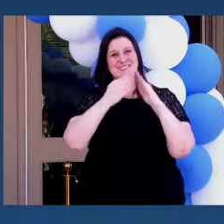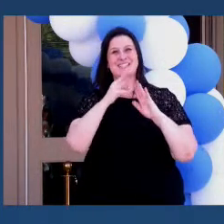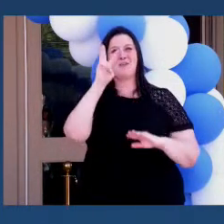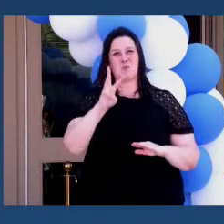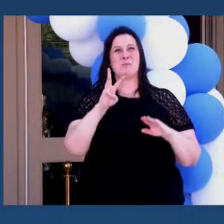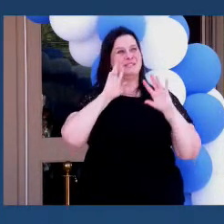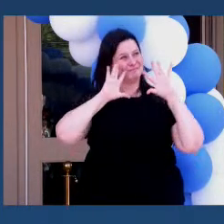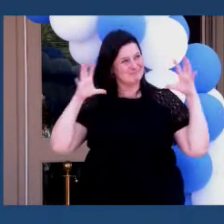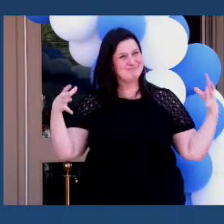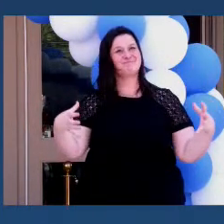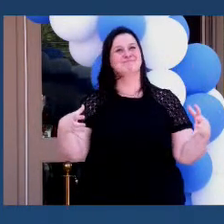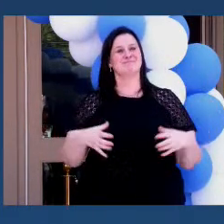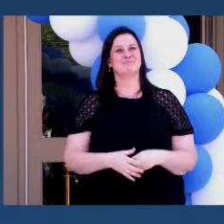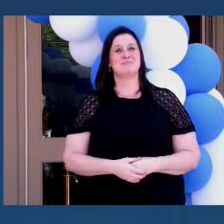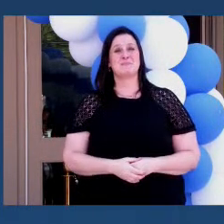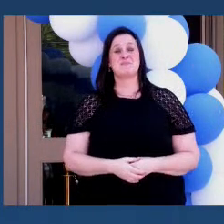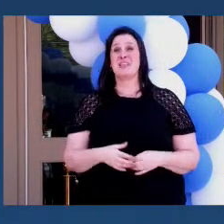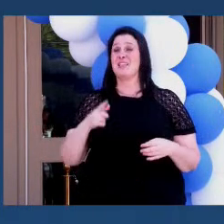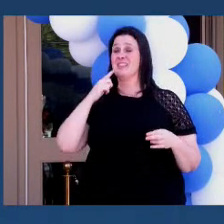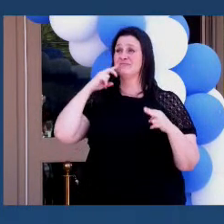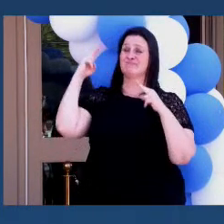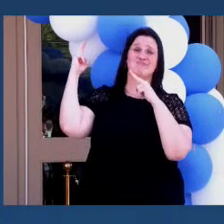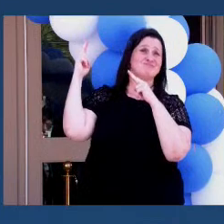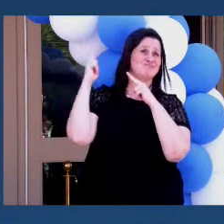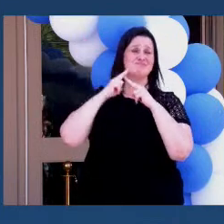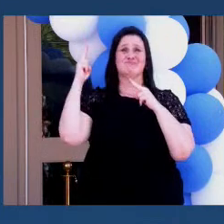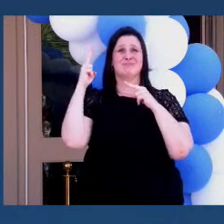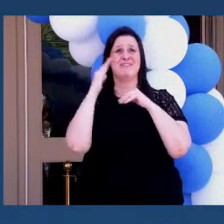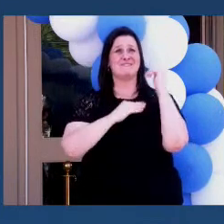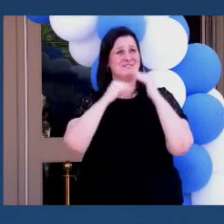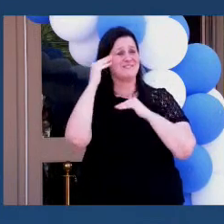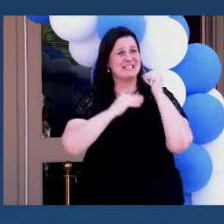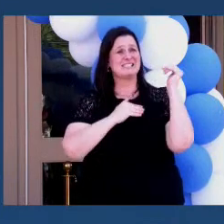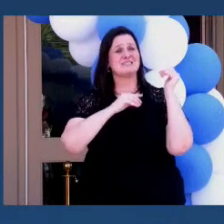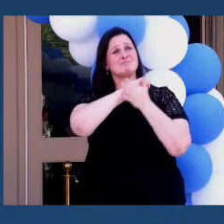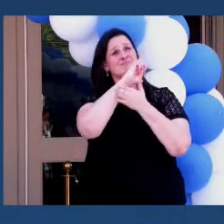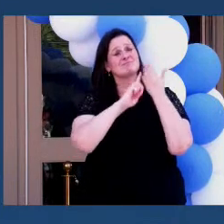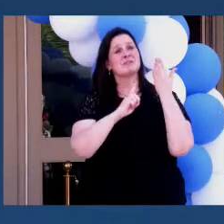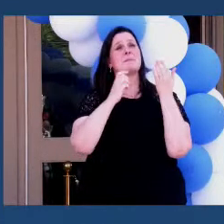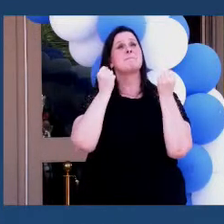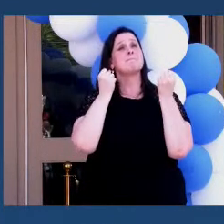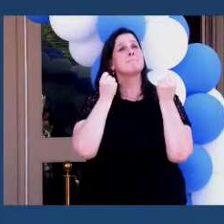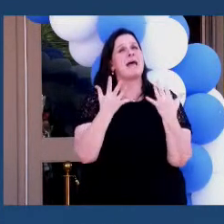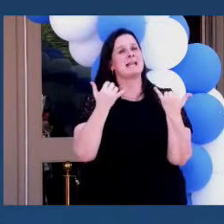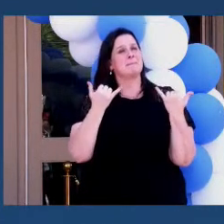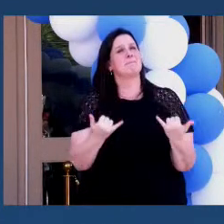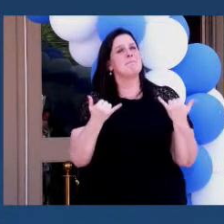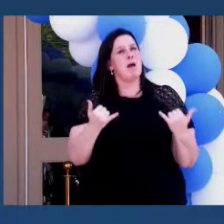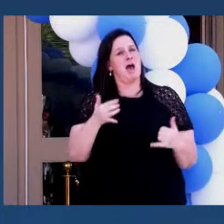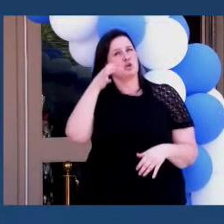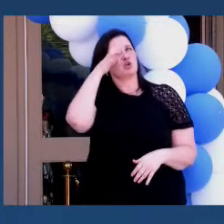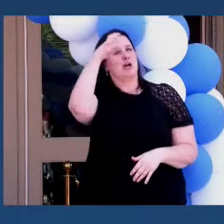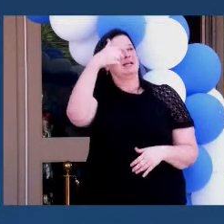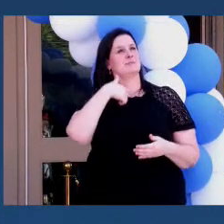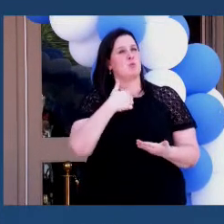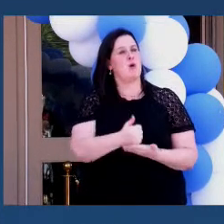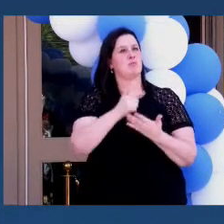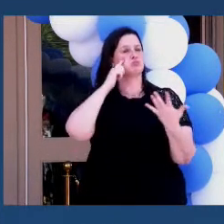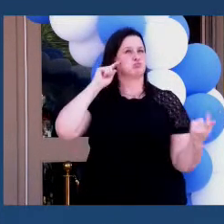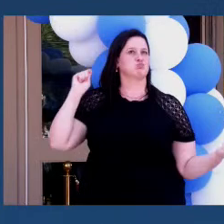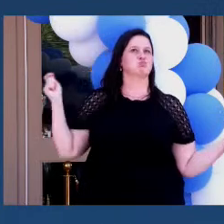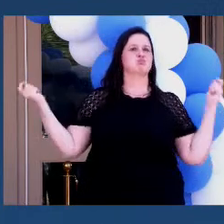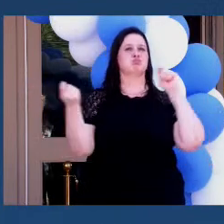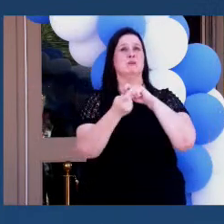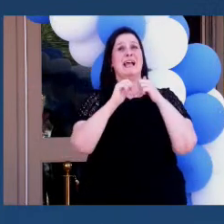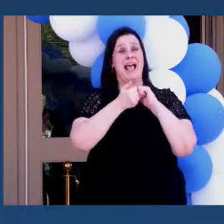whole. This state-of-the-art facility is designed with a lot of modern concepts that will revolutionize the way our